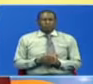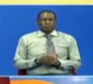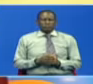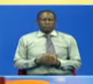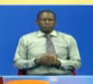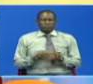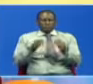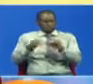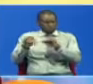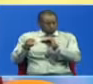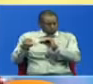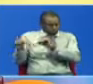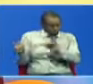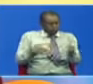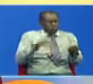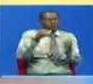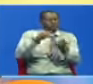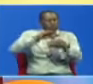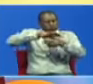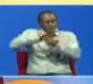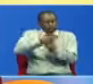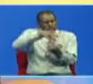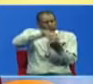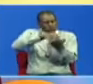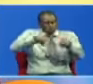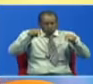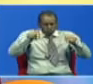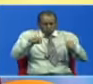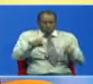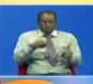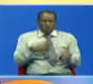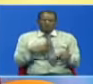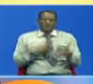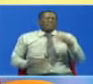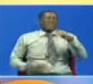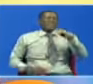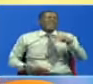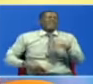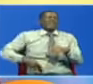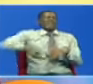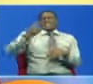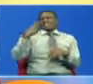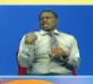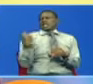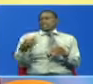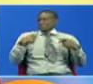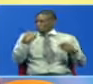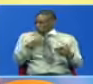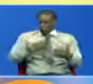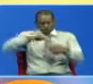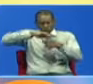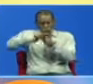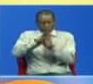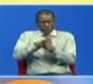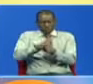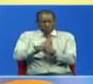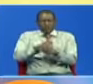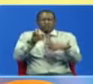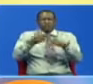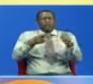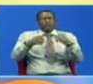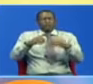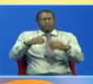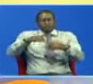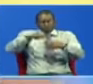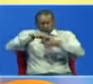Turning to our COVID situation today, we have recorded the highest number of positive cases since the pandemic